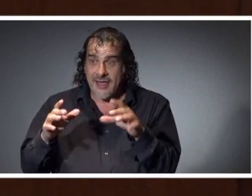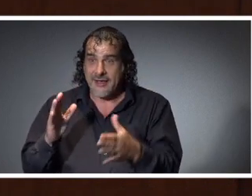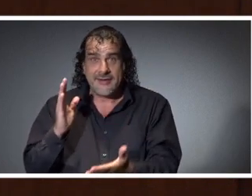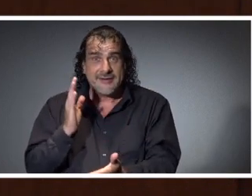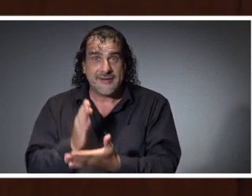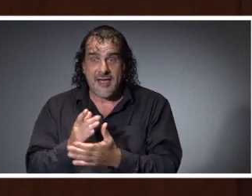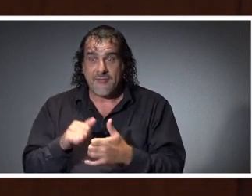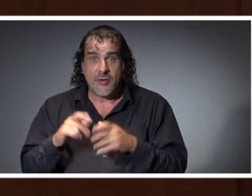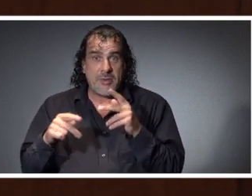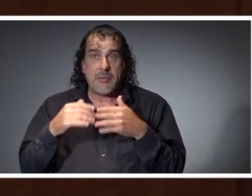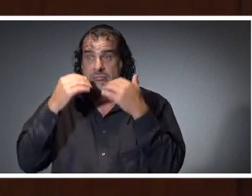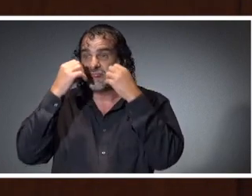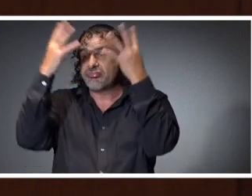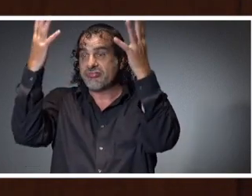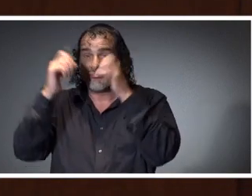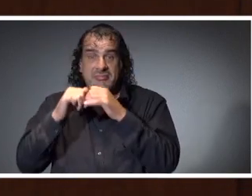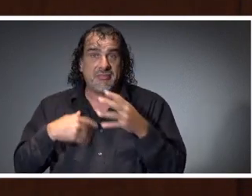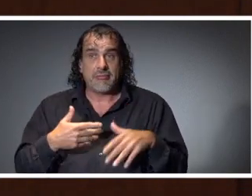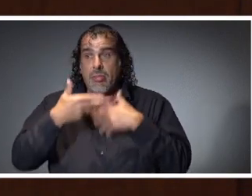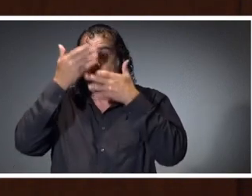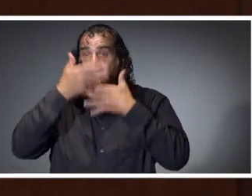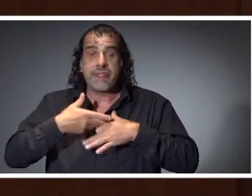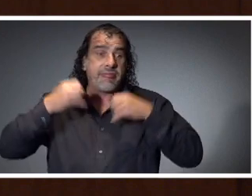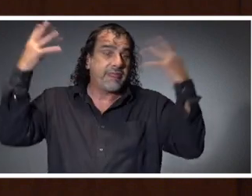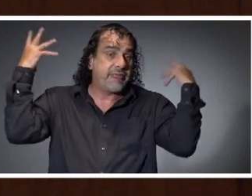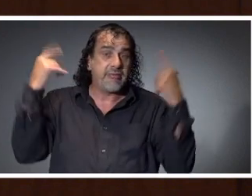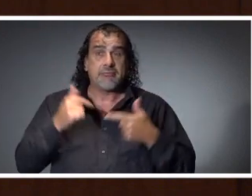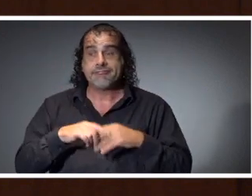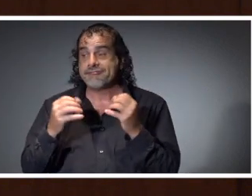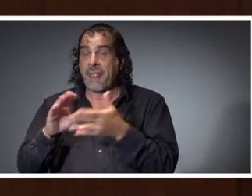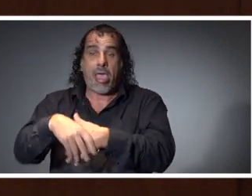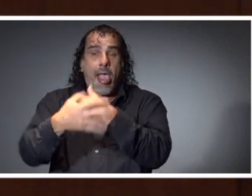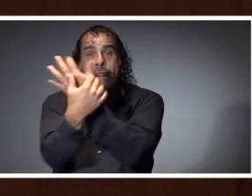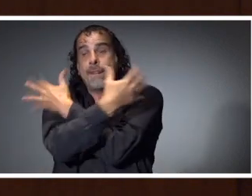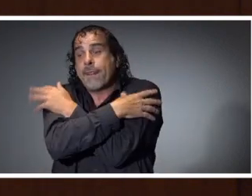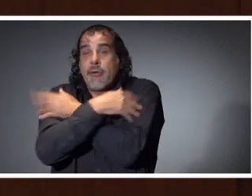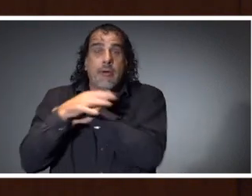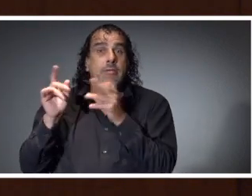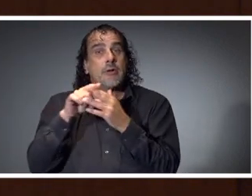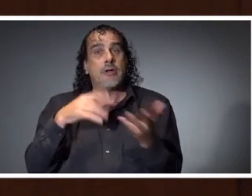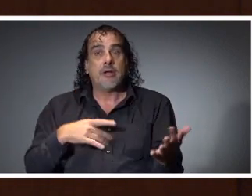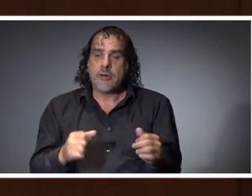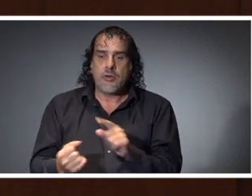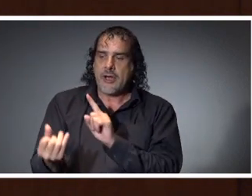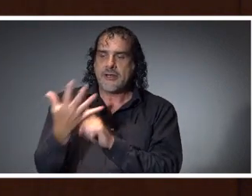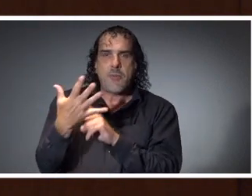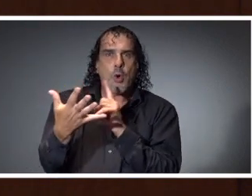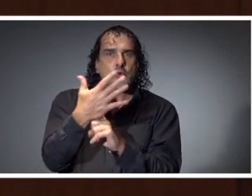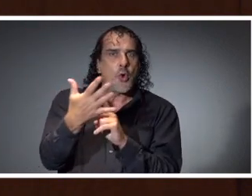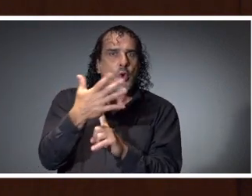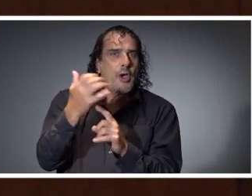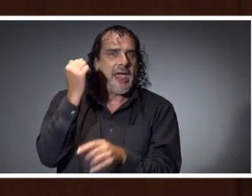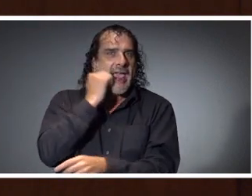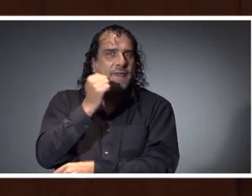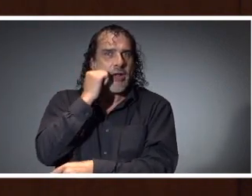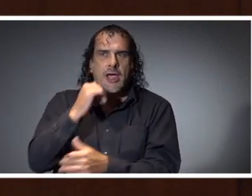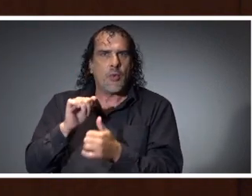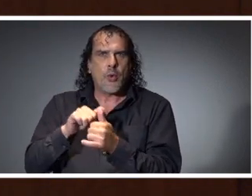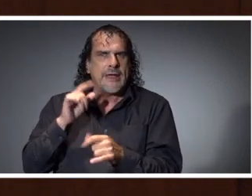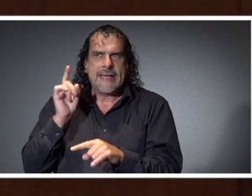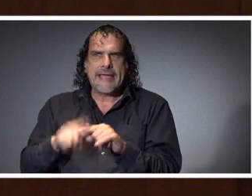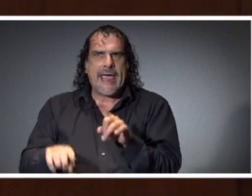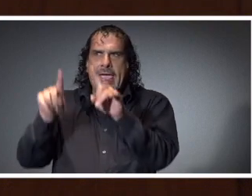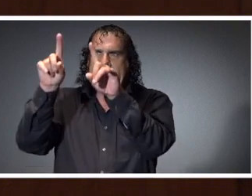dangerous behaviors. It's absolutely impossible because you can expose yourself every single day. We can't test every Mississippian every single day. If we